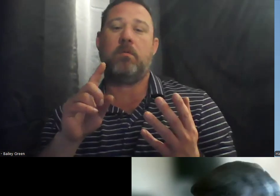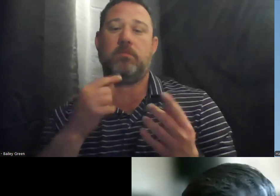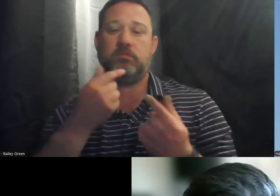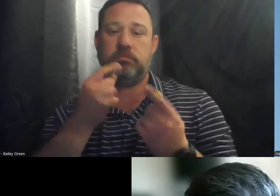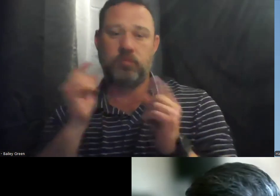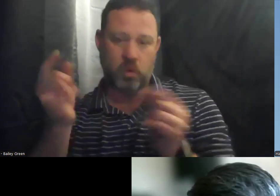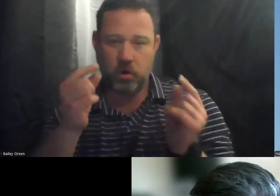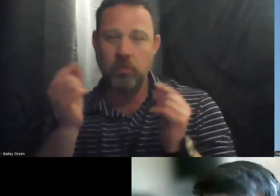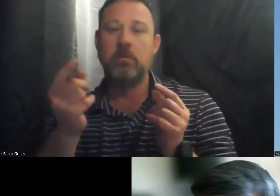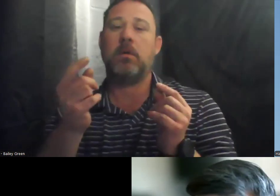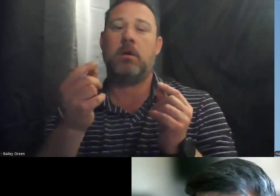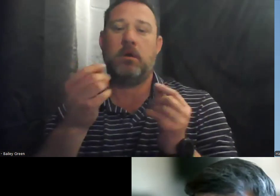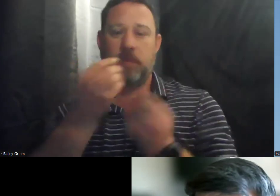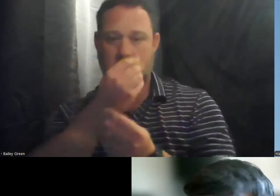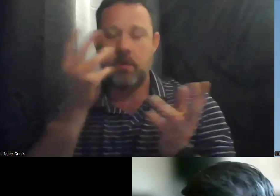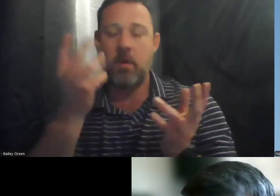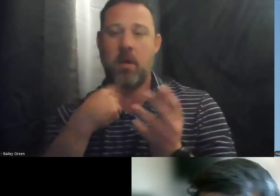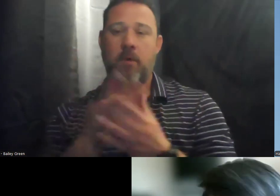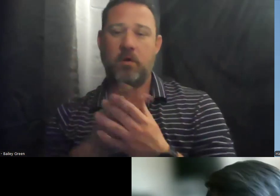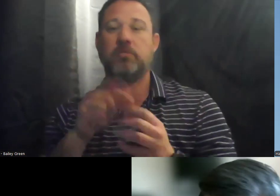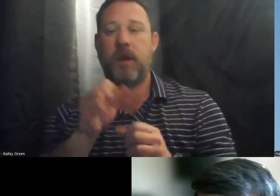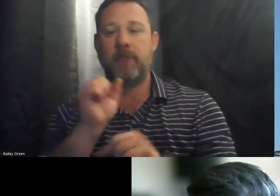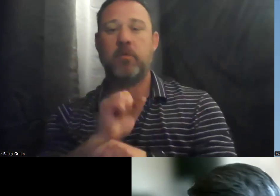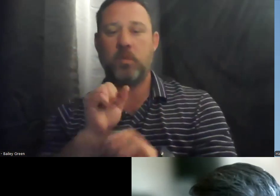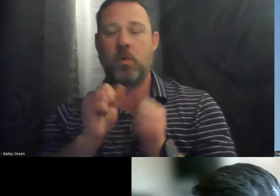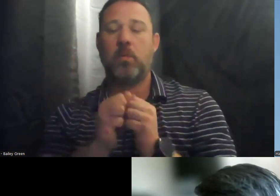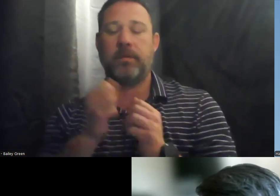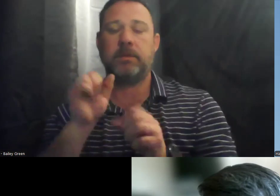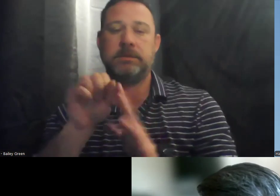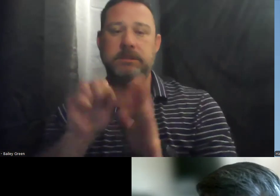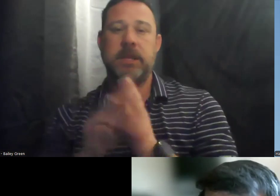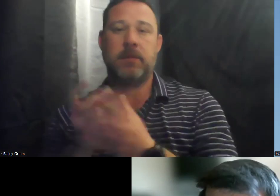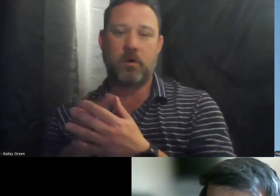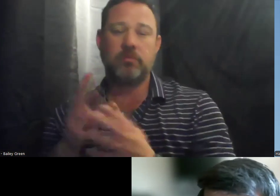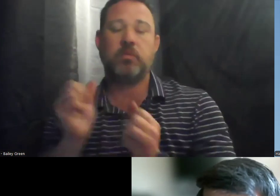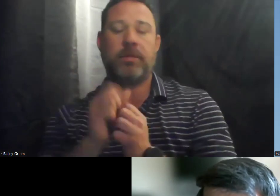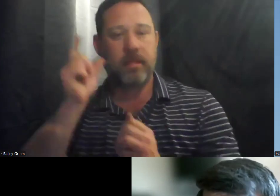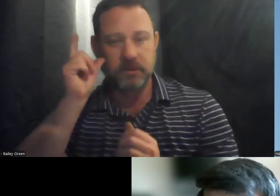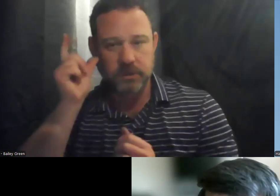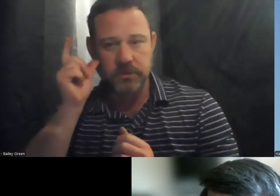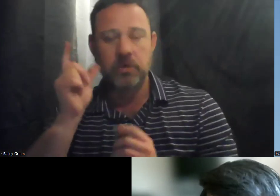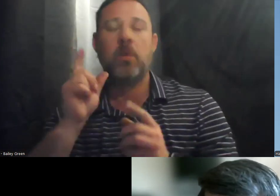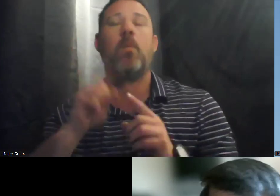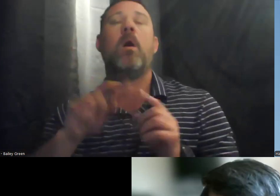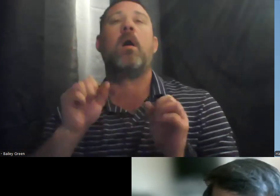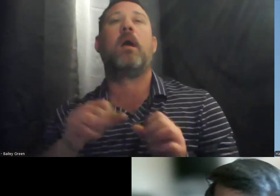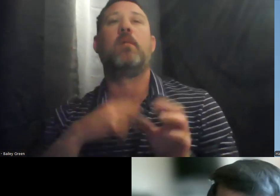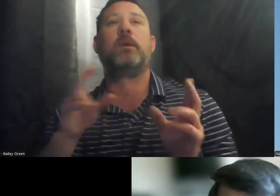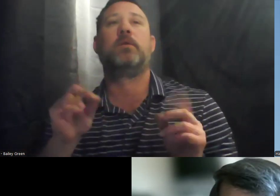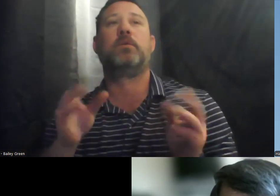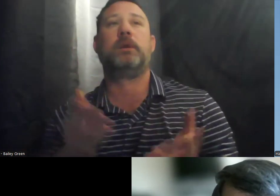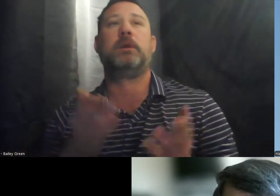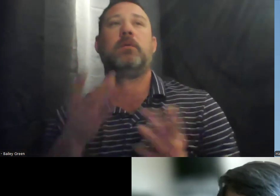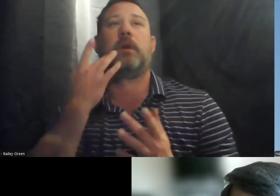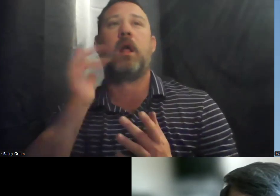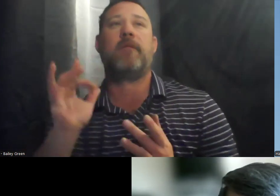for our other partners as well. By the way, we have to work with our state partners, with the legislature. What can we do here in California